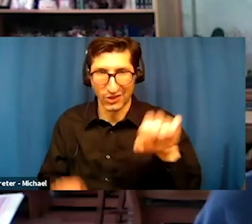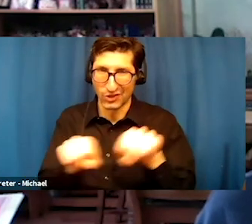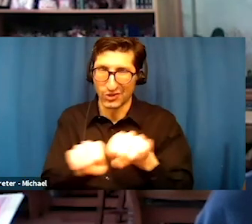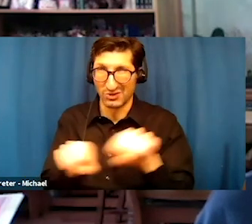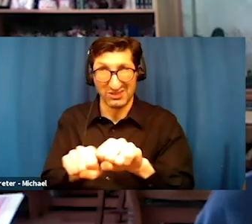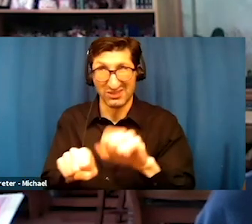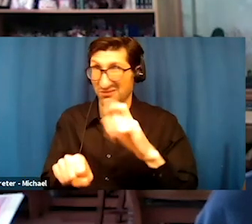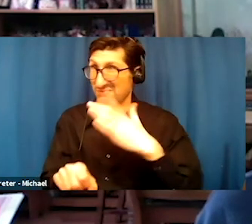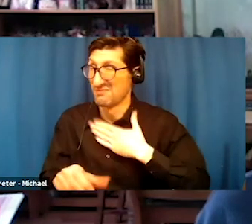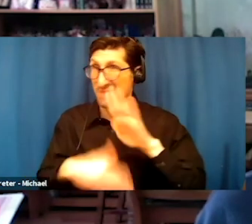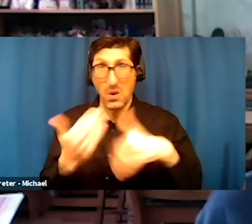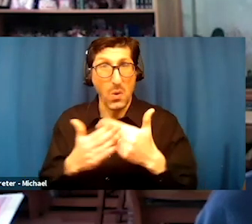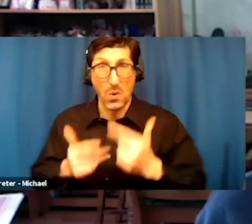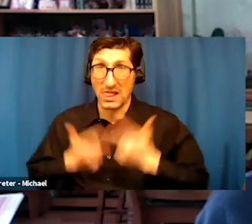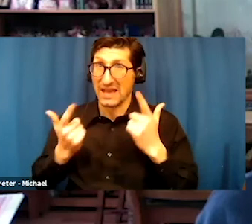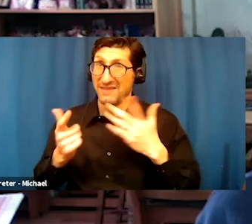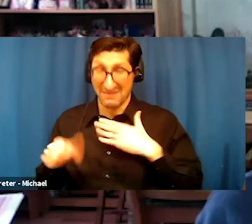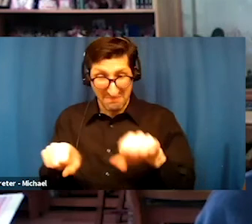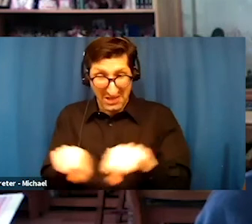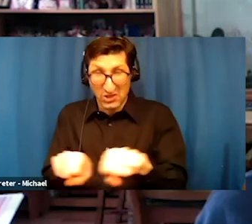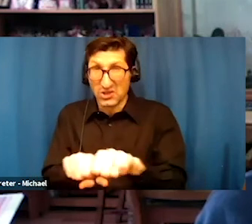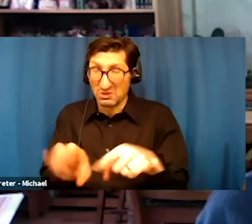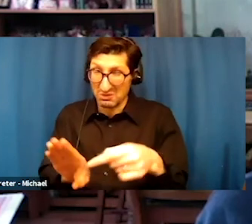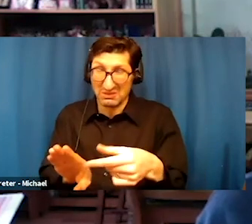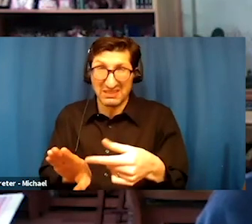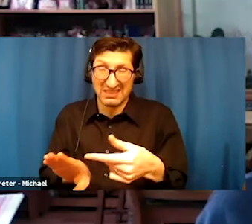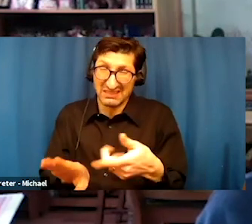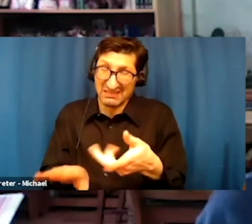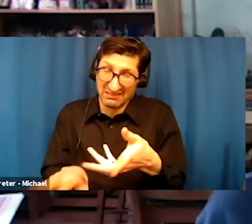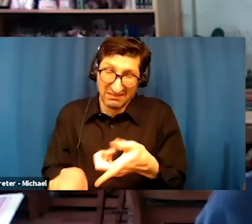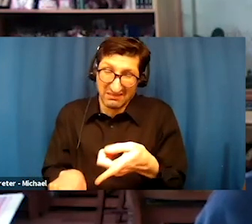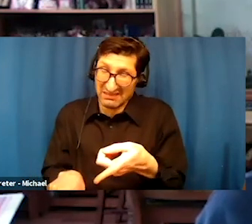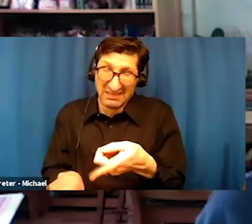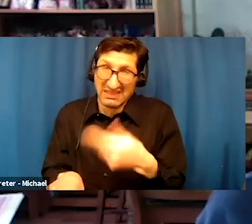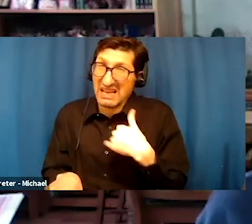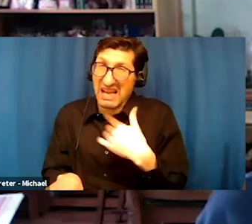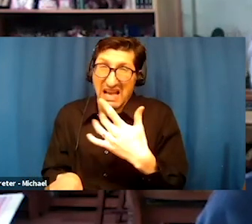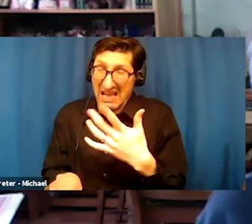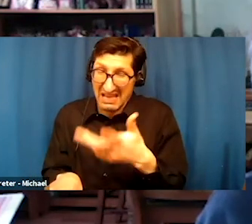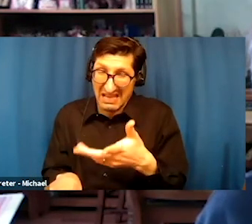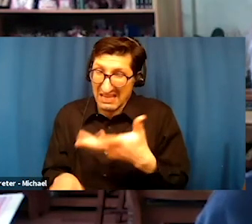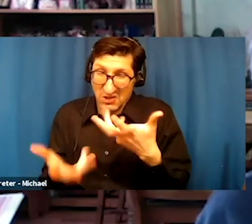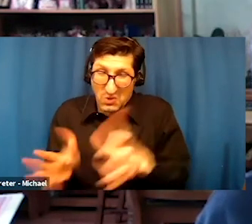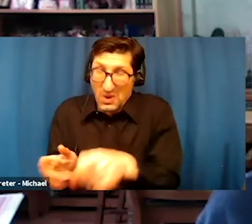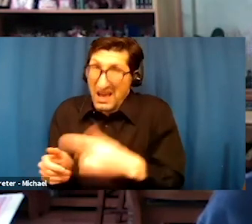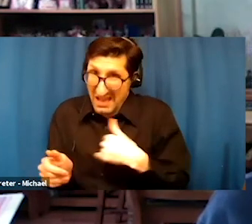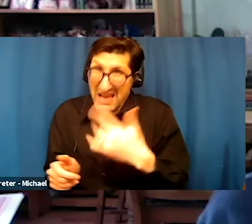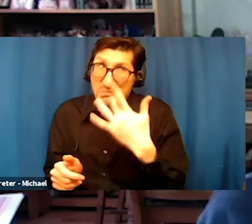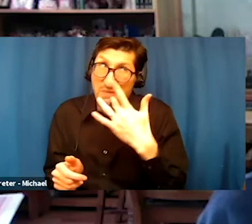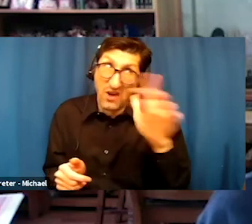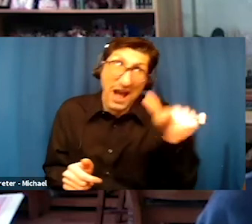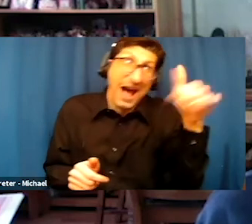my whole life, I have had shoes that I would have preferred to be other than what I had.